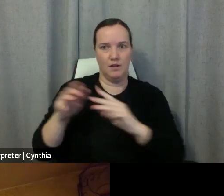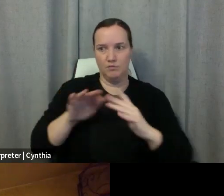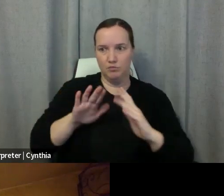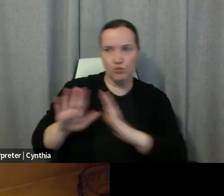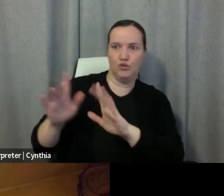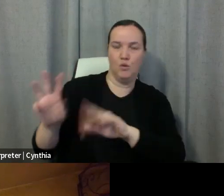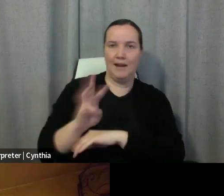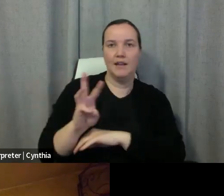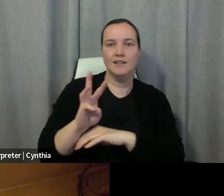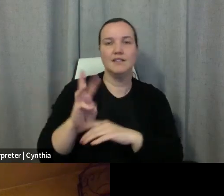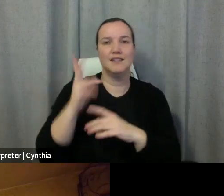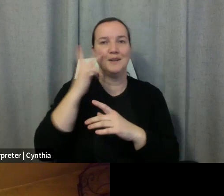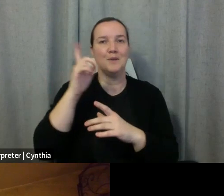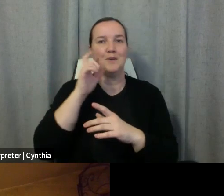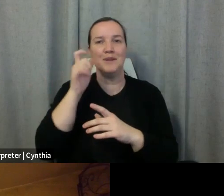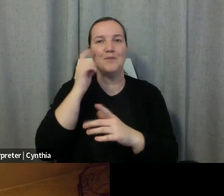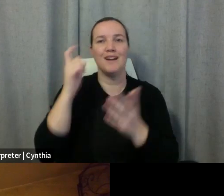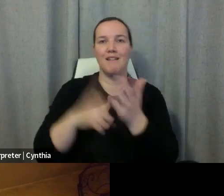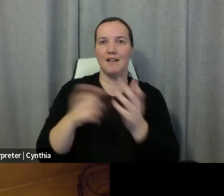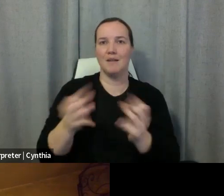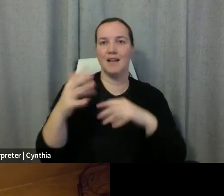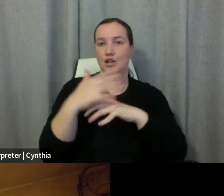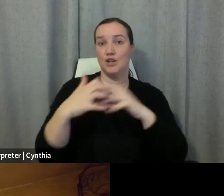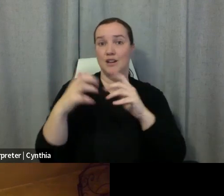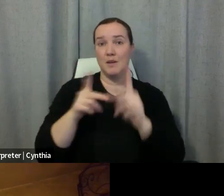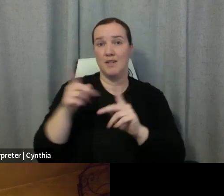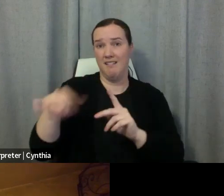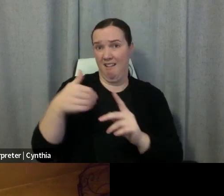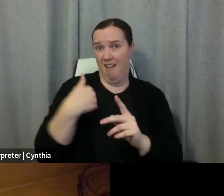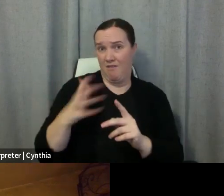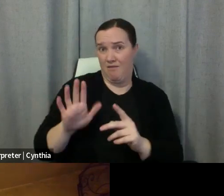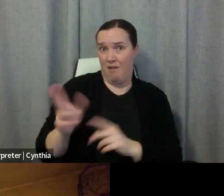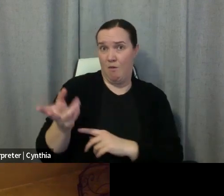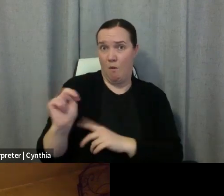recognizing that, for a lot of Indigenous people, they probably had their own versions of what they were